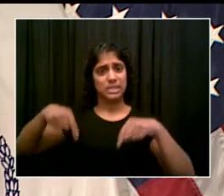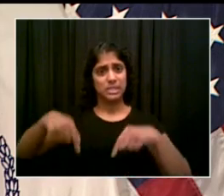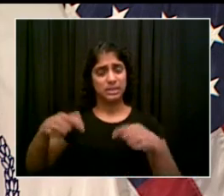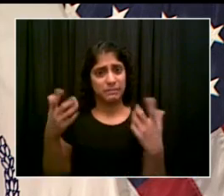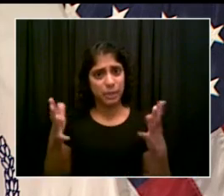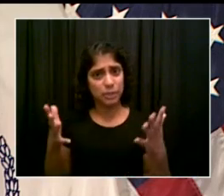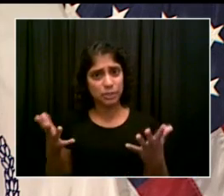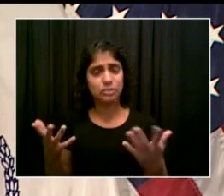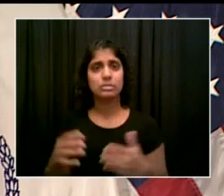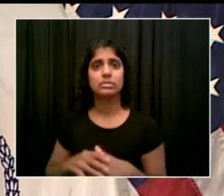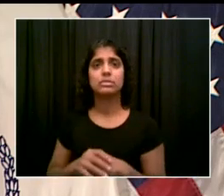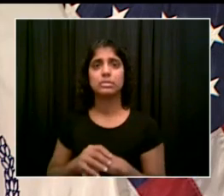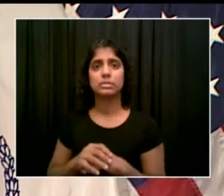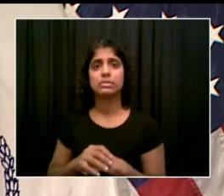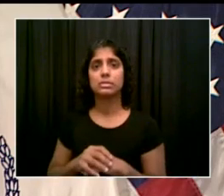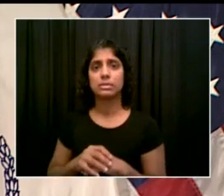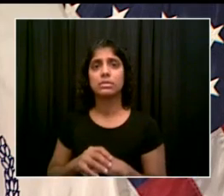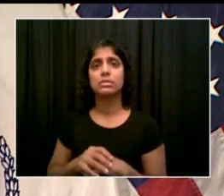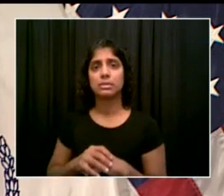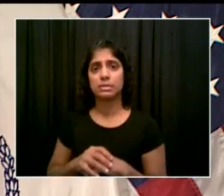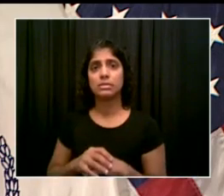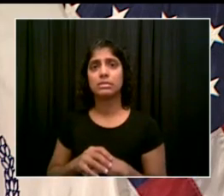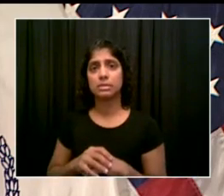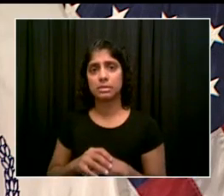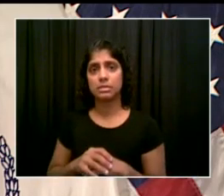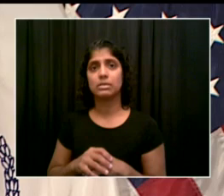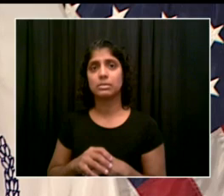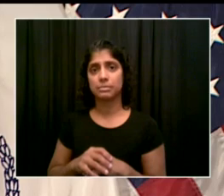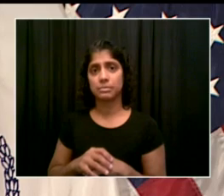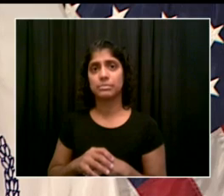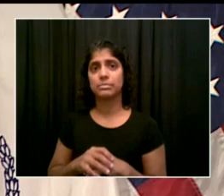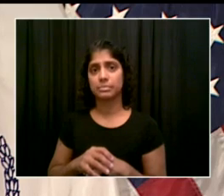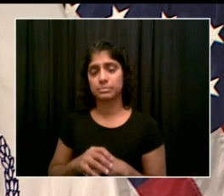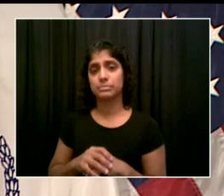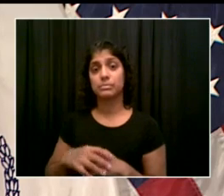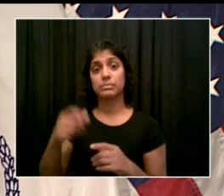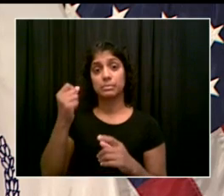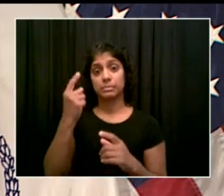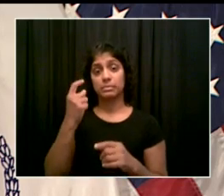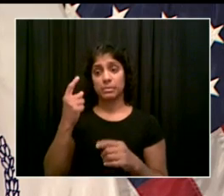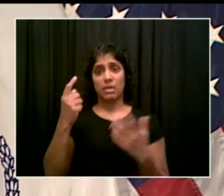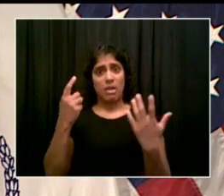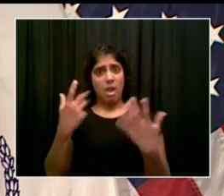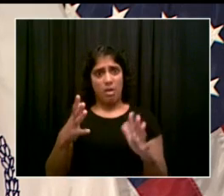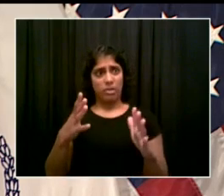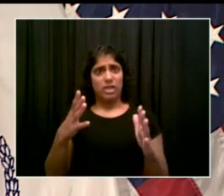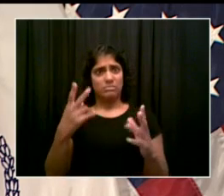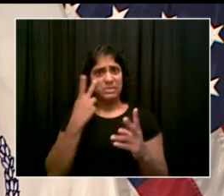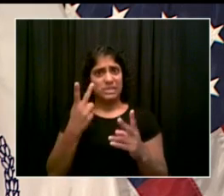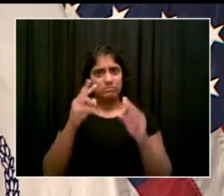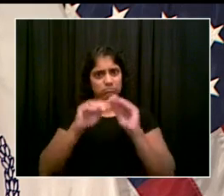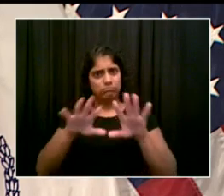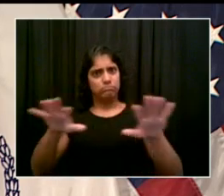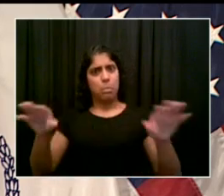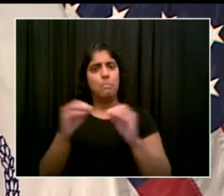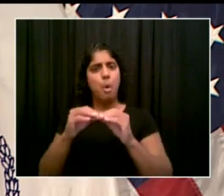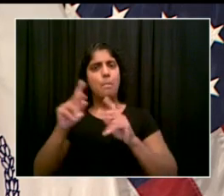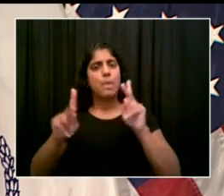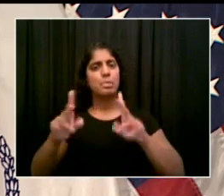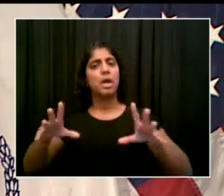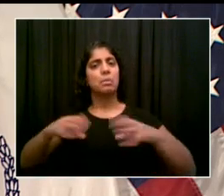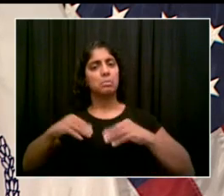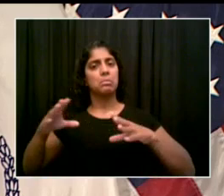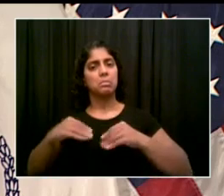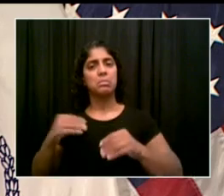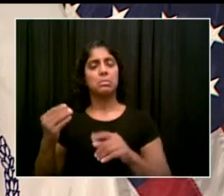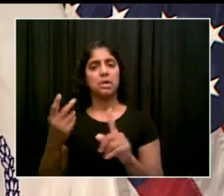curveball. We've got to deal with it. We are not going back. I'll tell you that much. We're not going back. I think this is something that could unify people of different beliefs in all